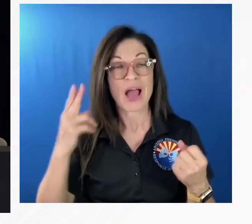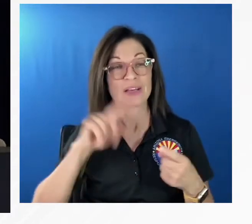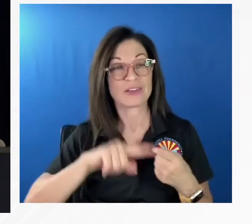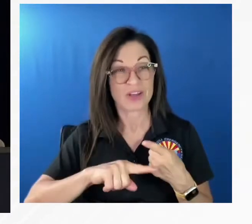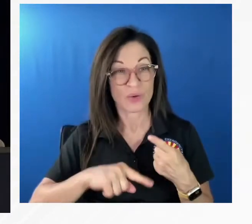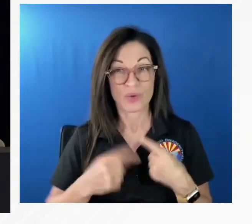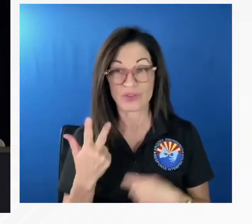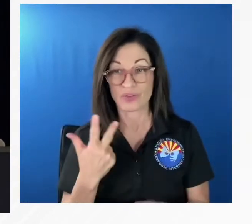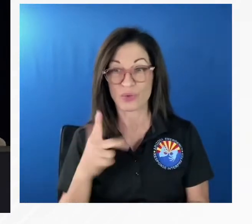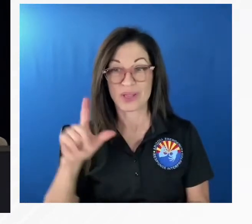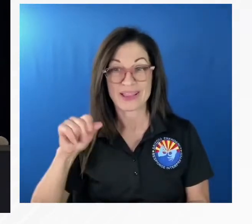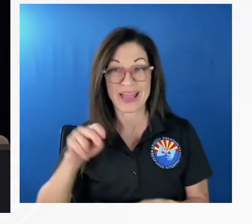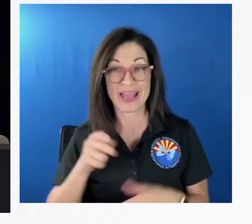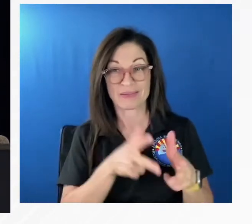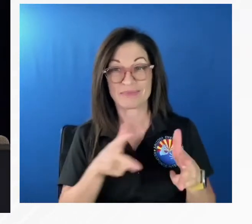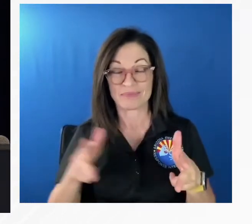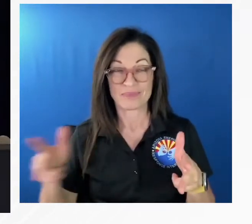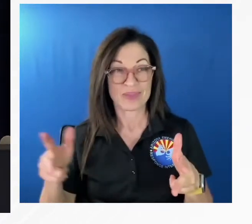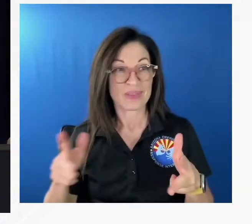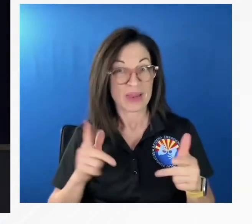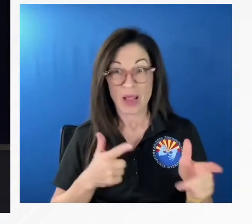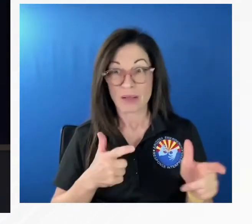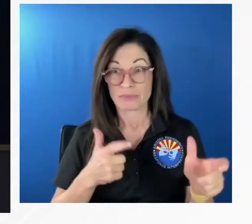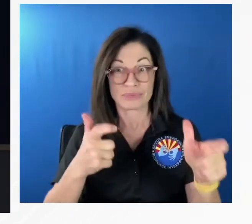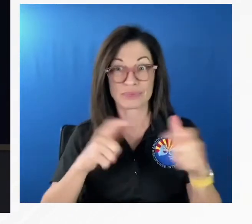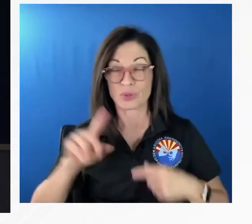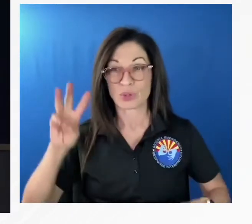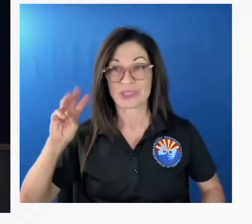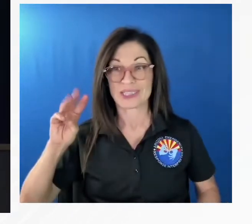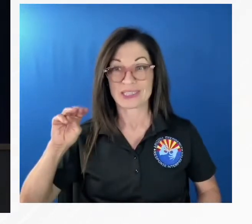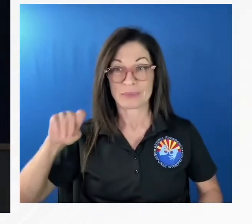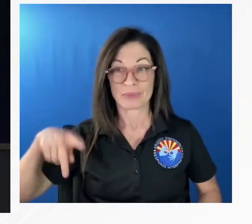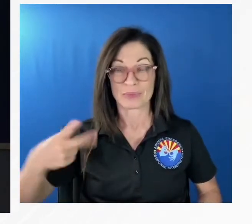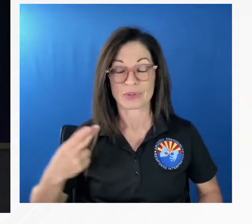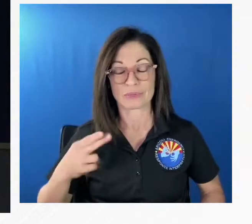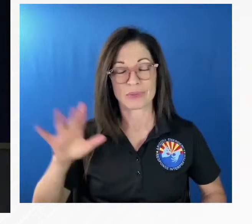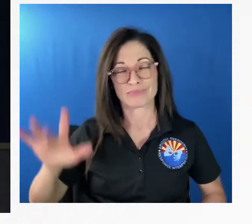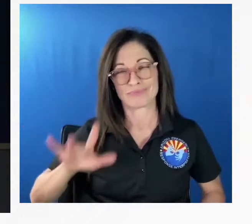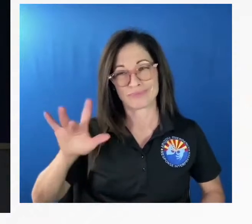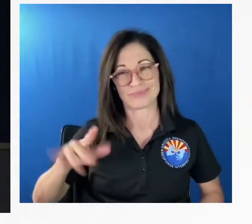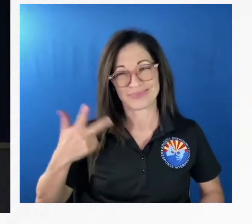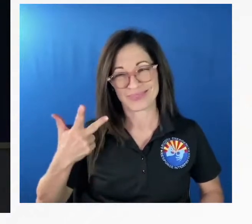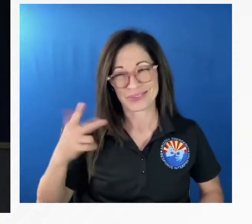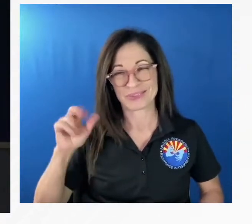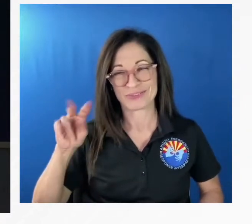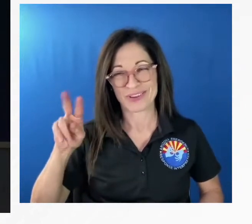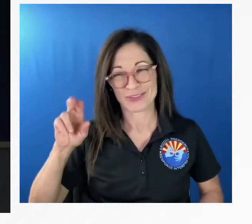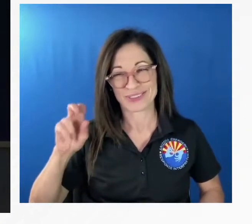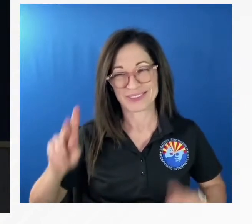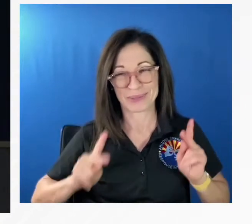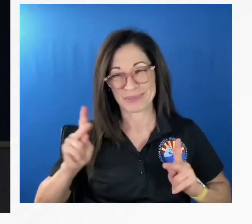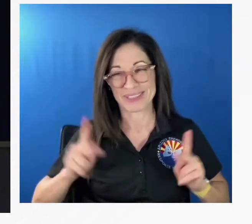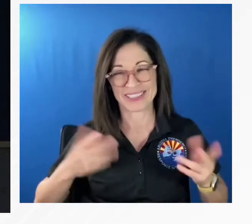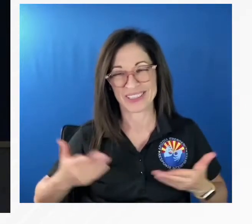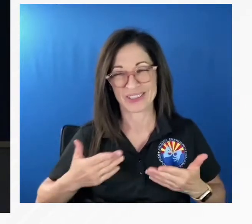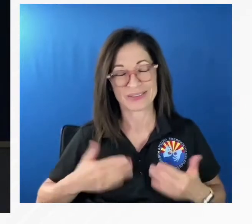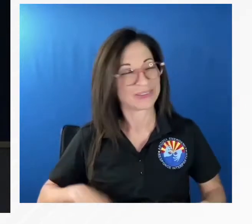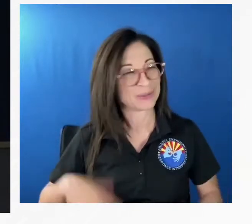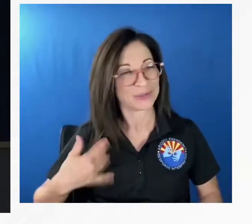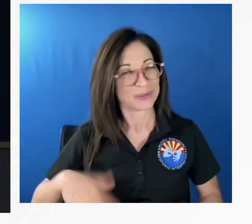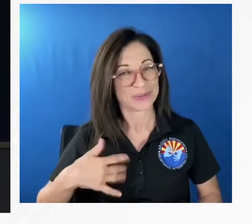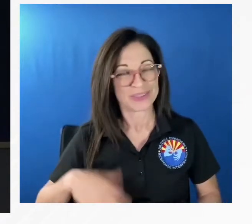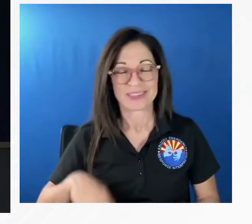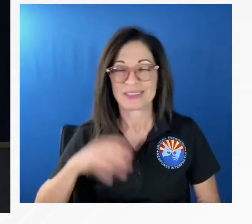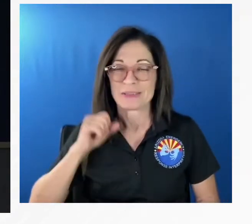60. So it was, I feel for the Three Rivers residents up here. Yeah, it was an experience.